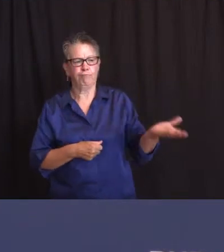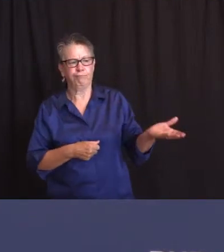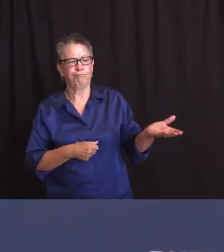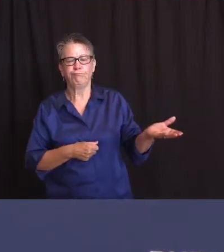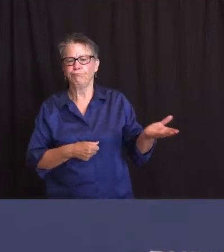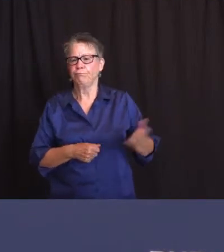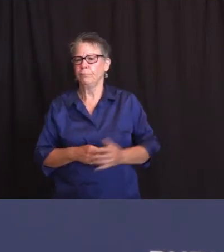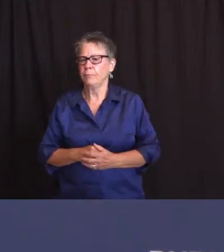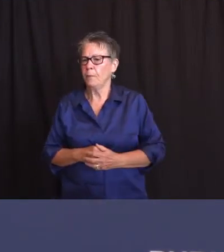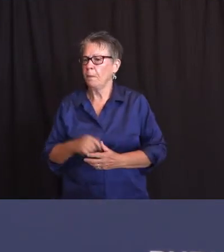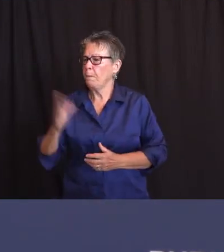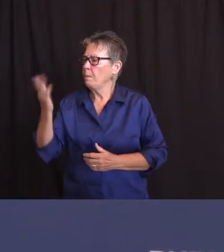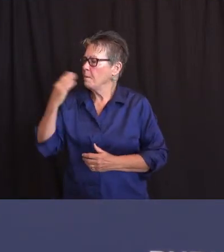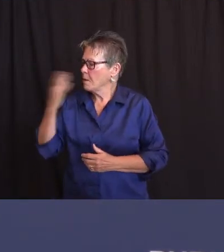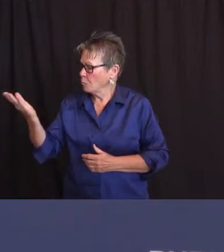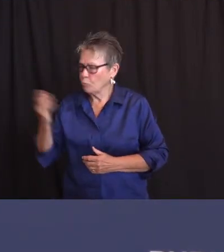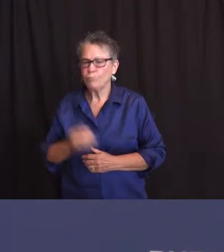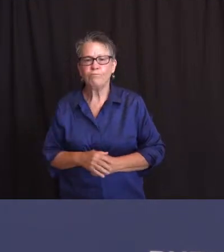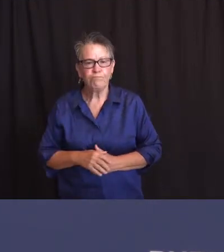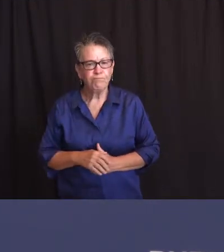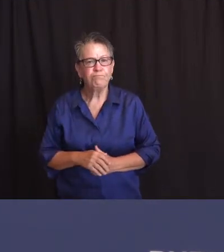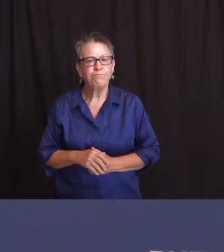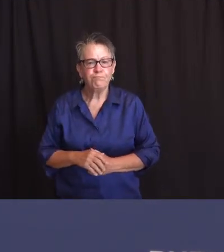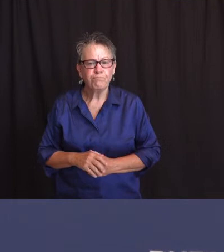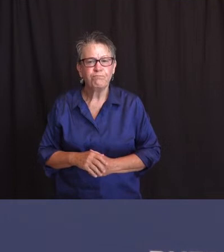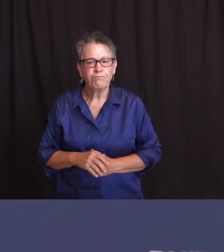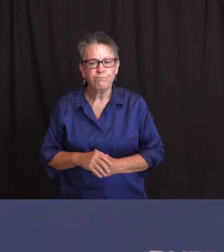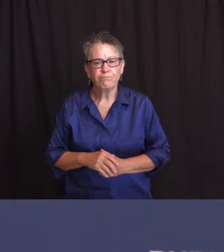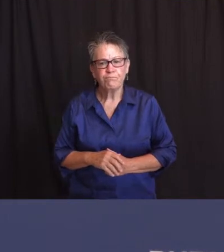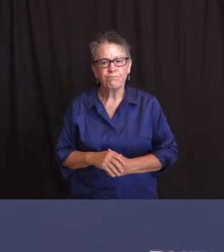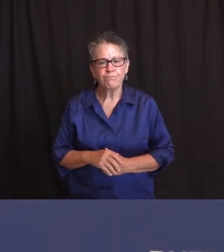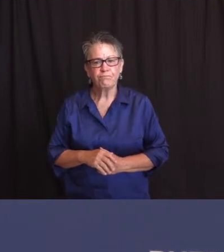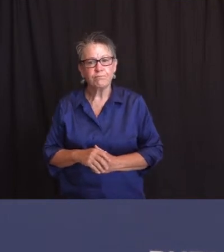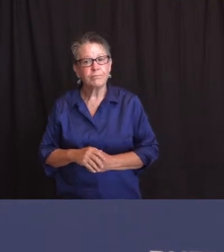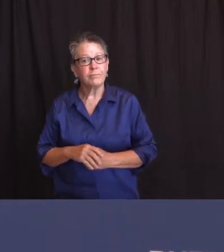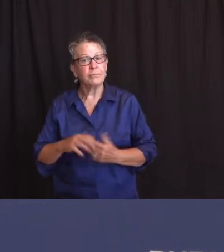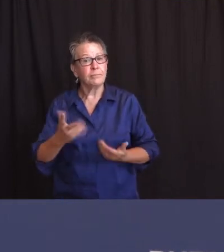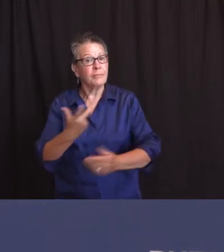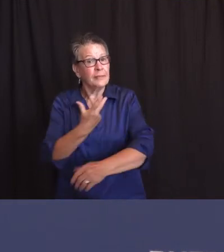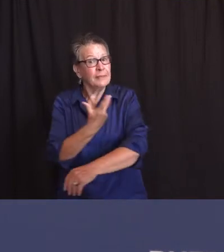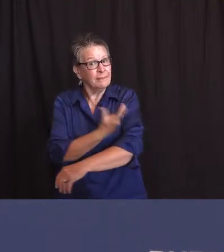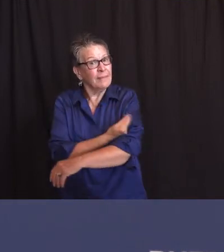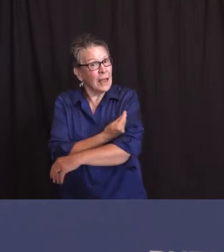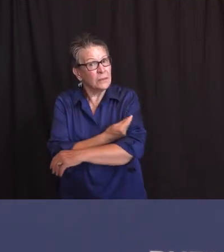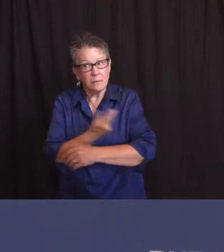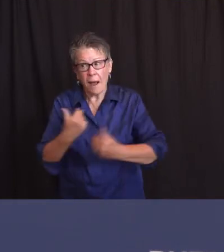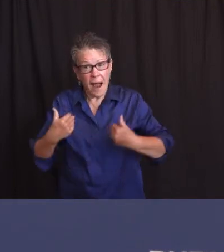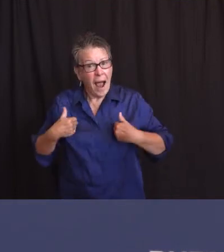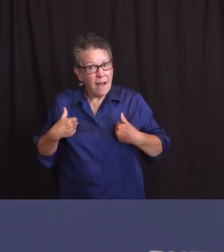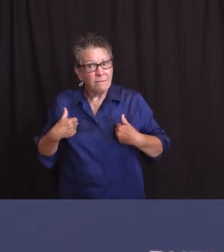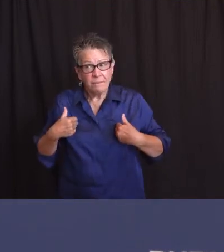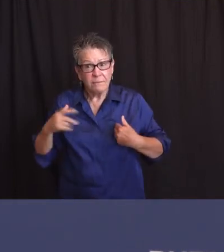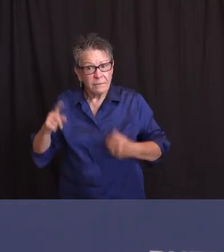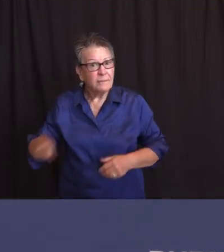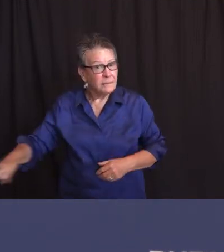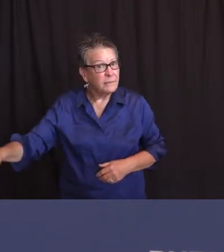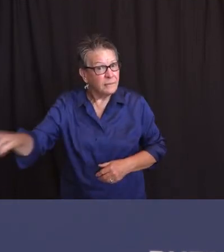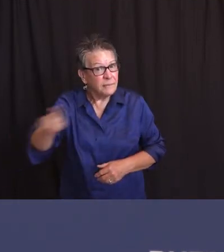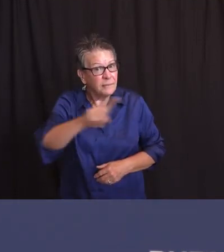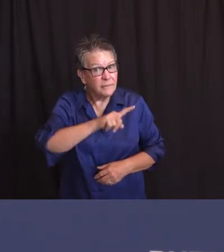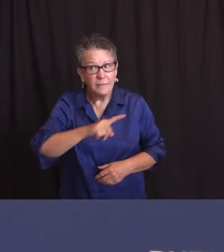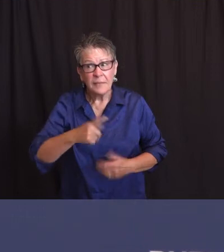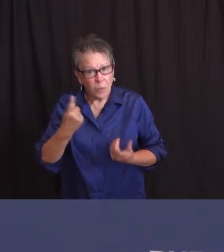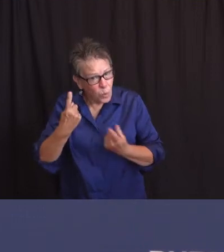the Governor covered, the COVID-19 vaccines available today are very effective in preventing hospitalizations and